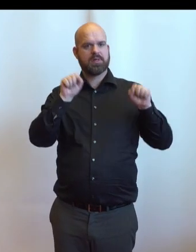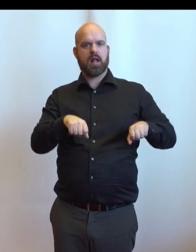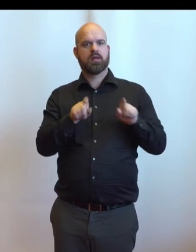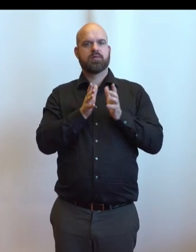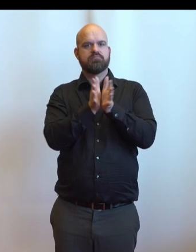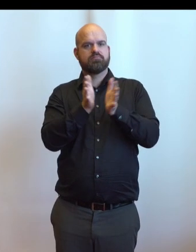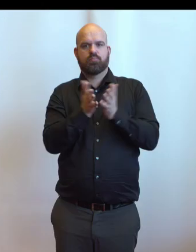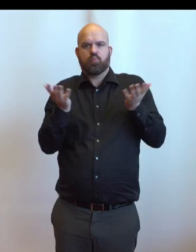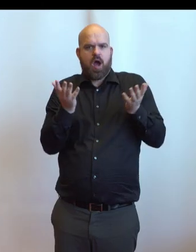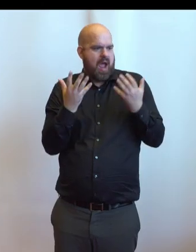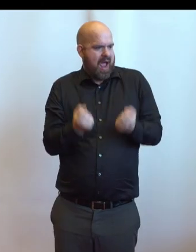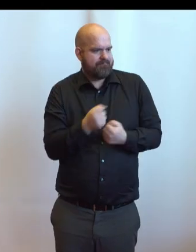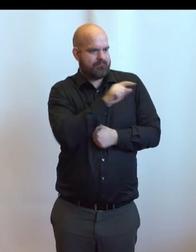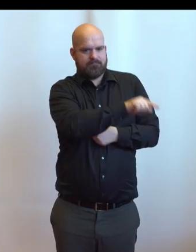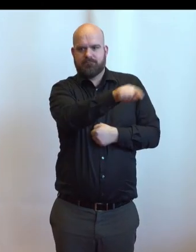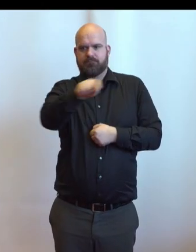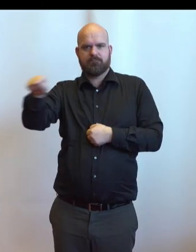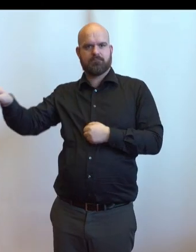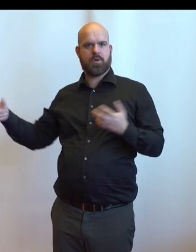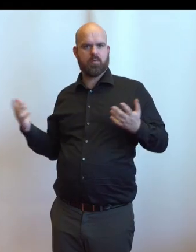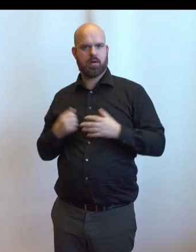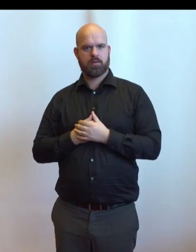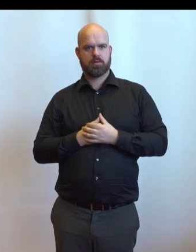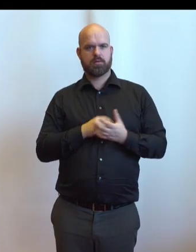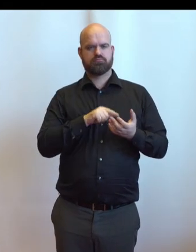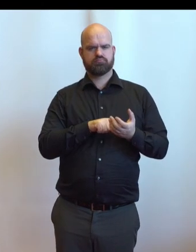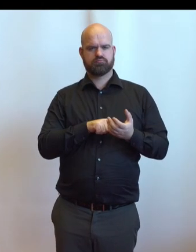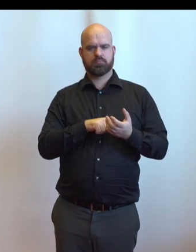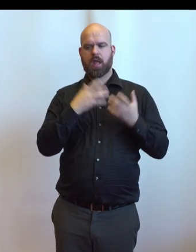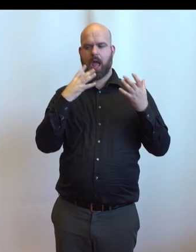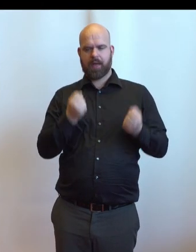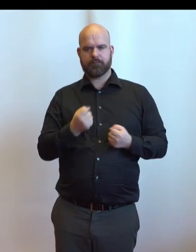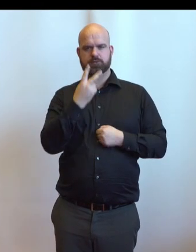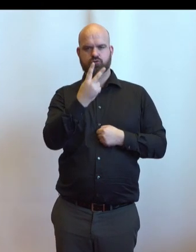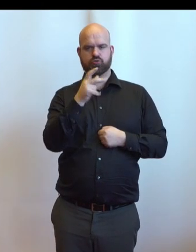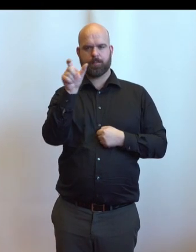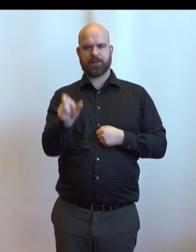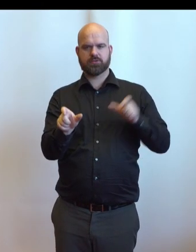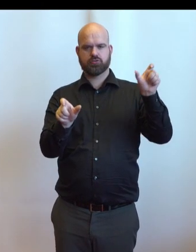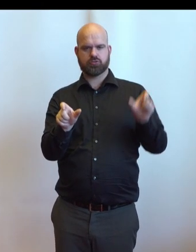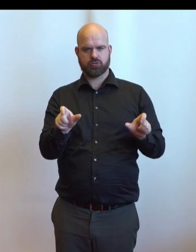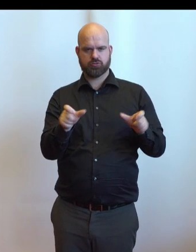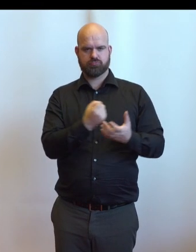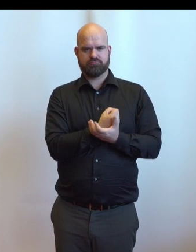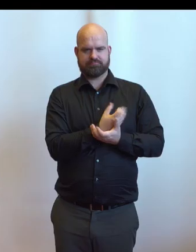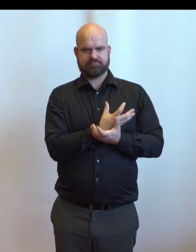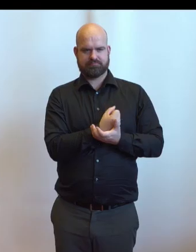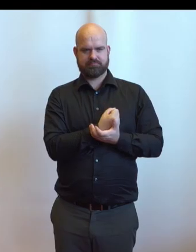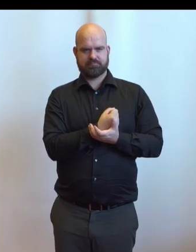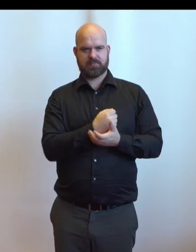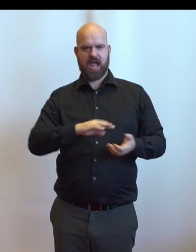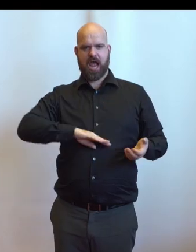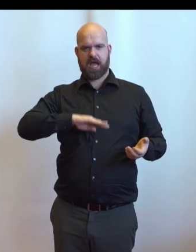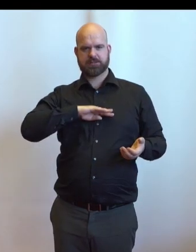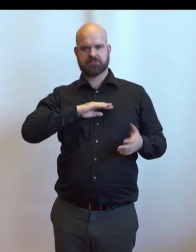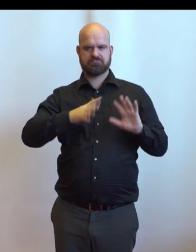Analyzing the scene. 2 people were detected. Age 37.3 years old male who is smiling.